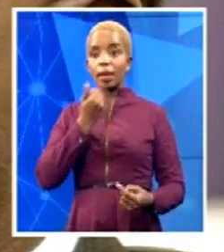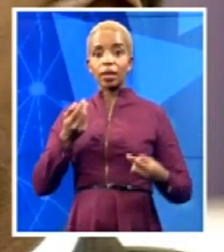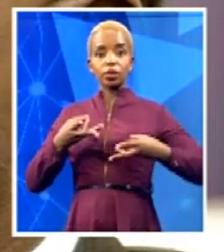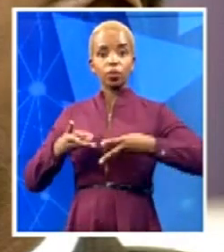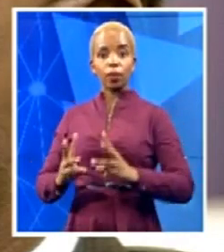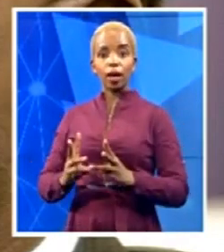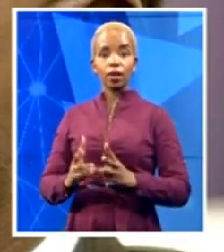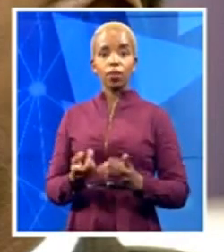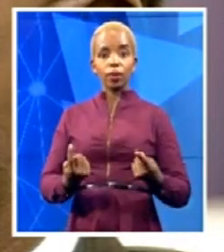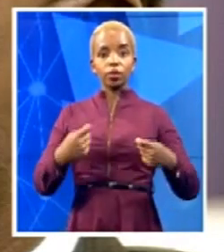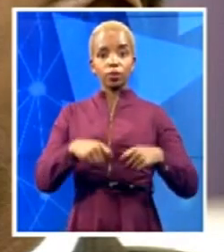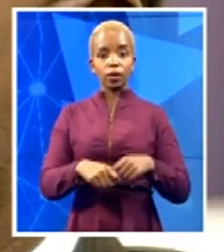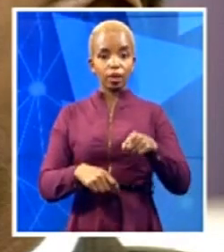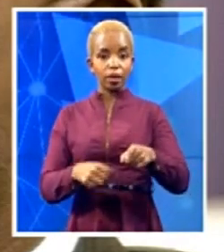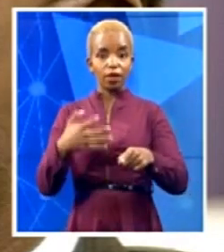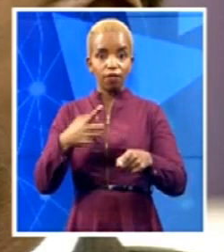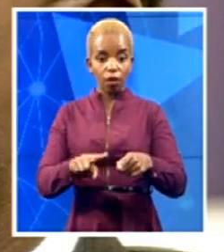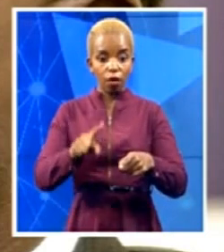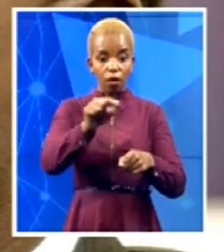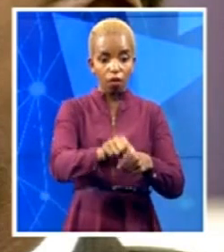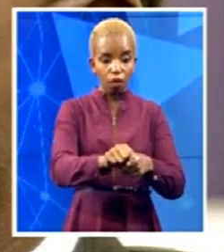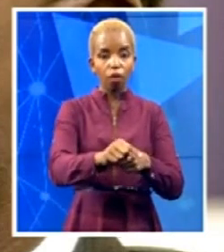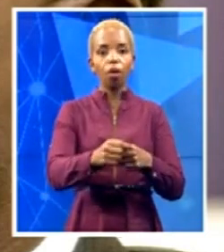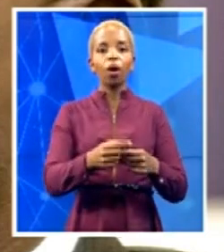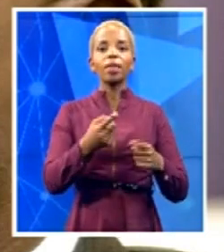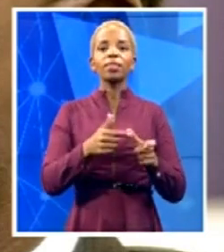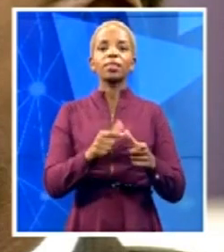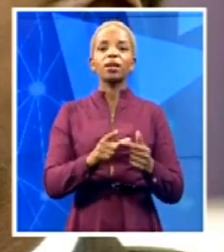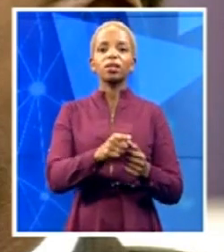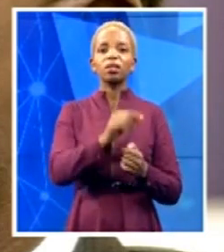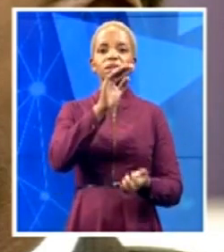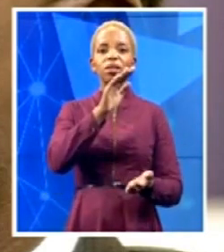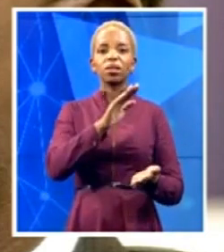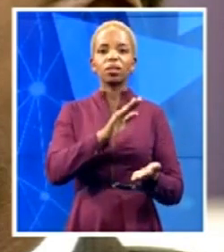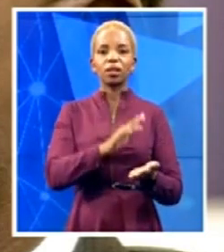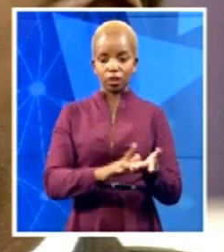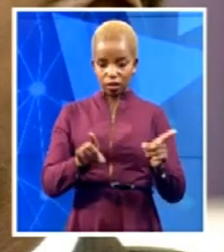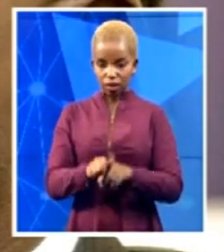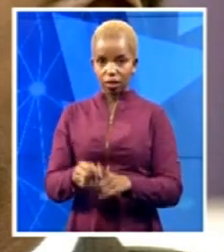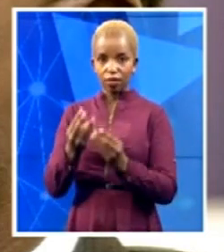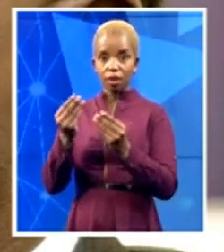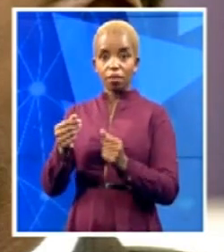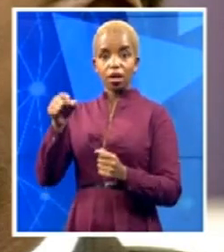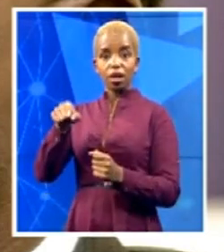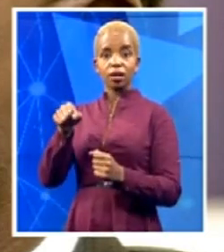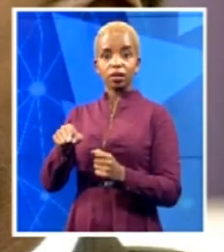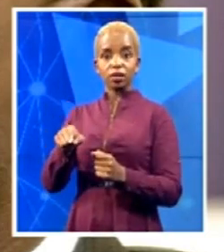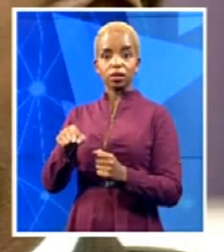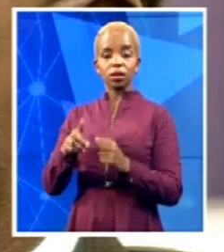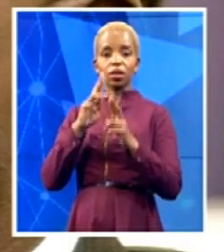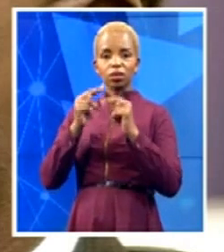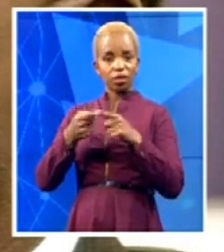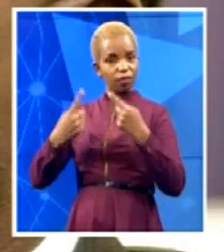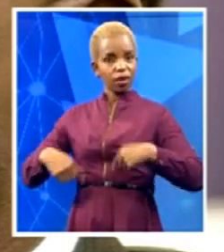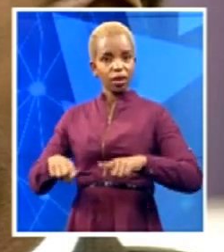this infection to go high. That's not acceptable. So it's a non-negotiable for us. Maintain, flatten the curve, reduce the level